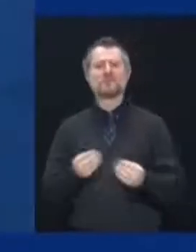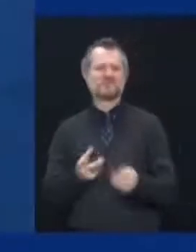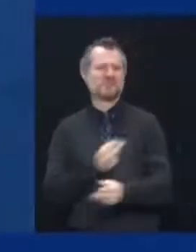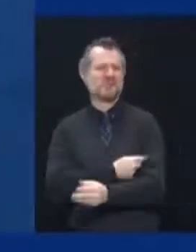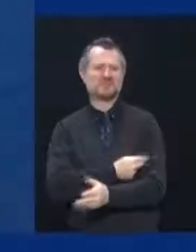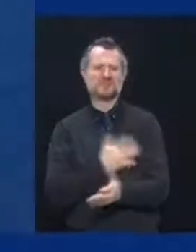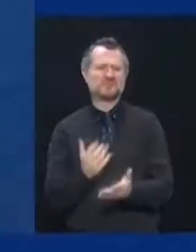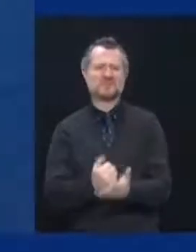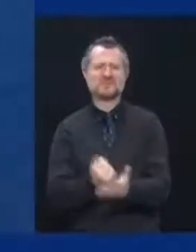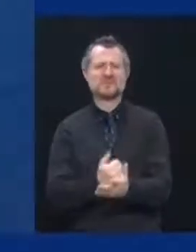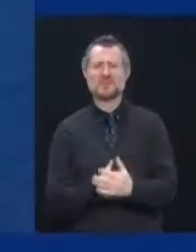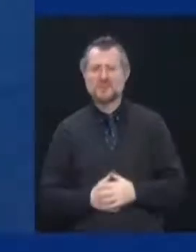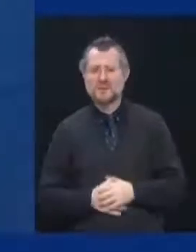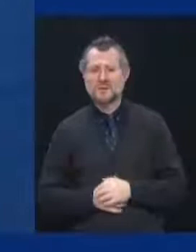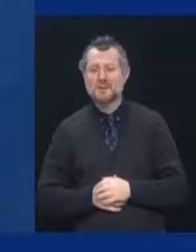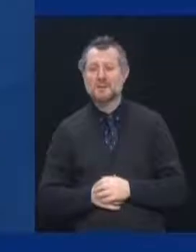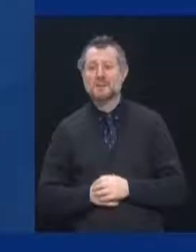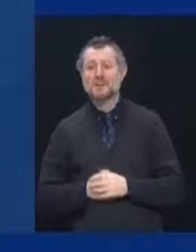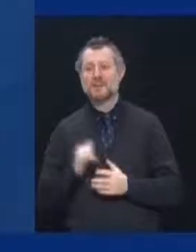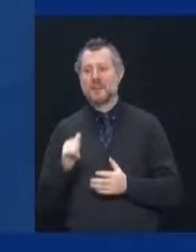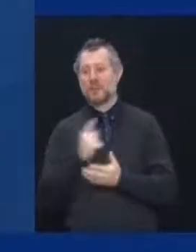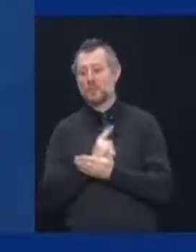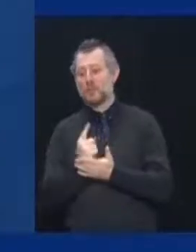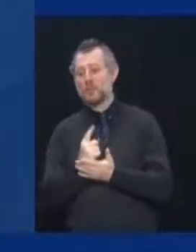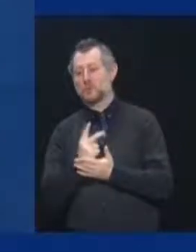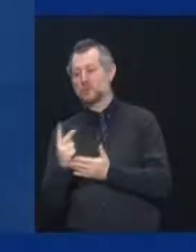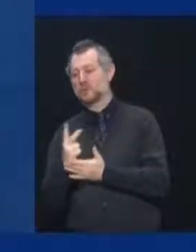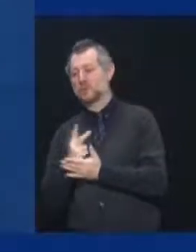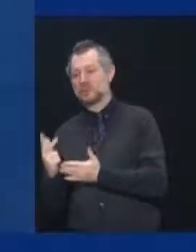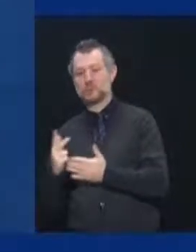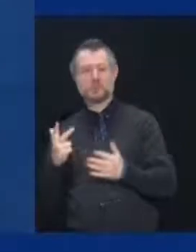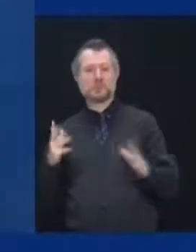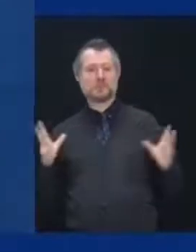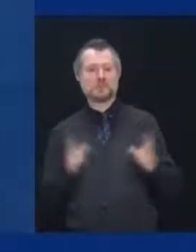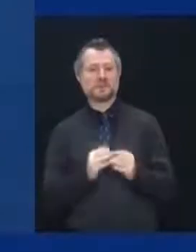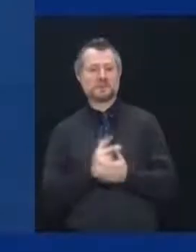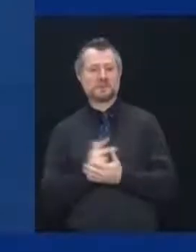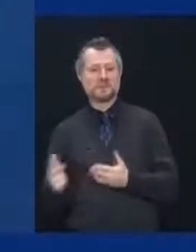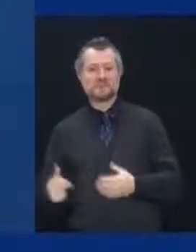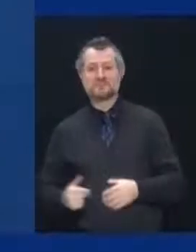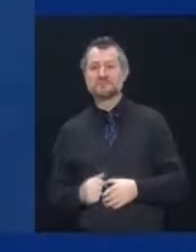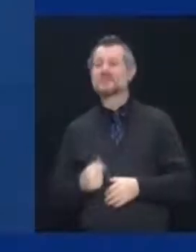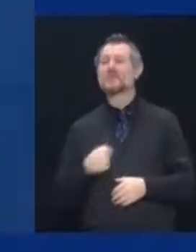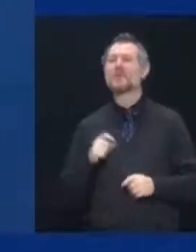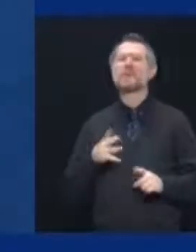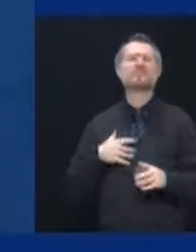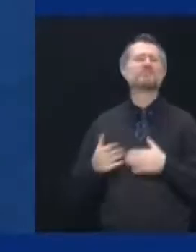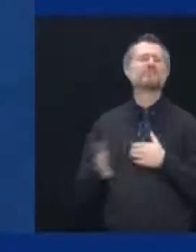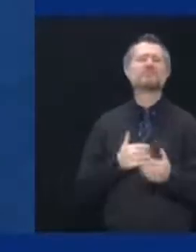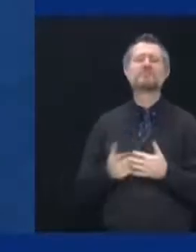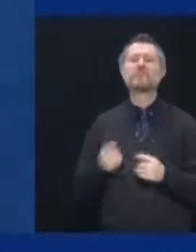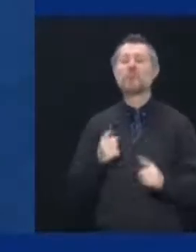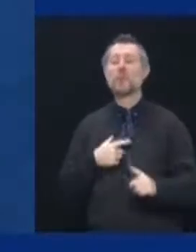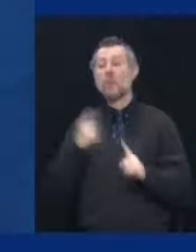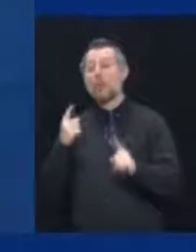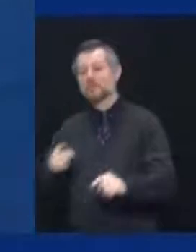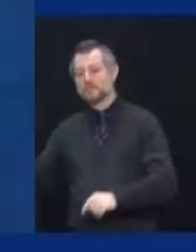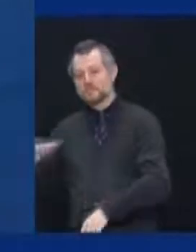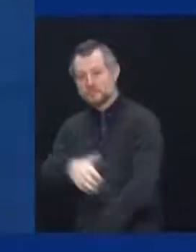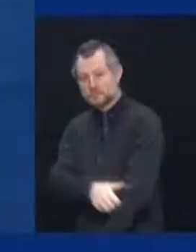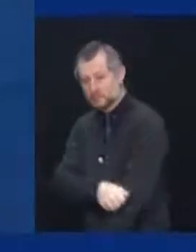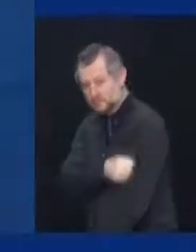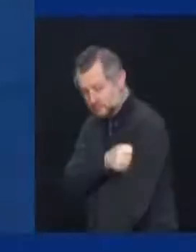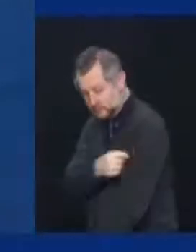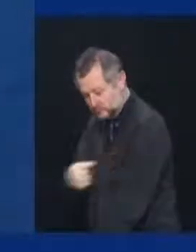And those were for weeks 1 to 3. But get needles in the arms. That's what